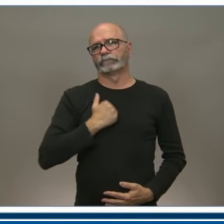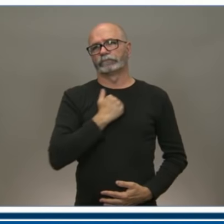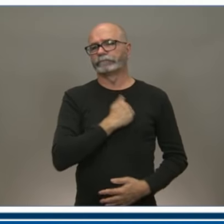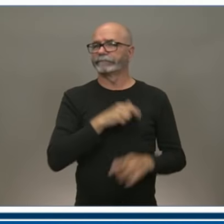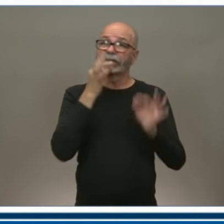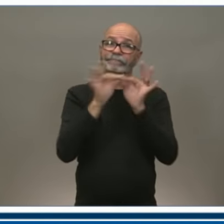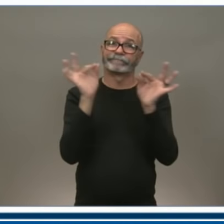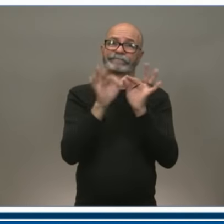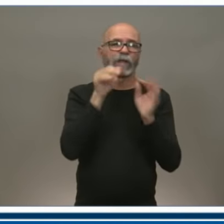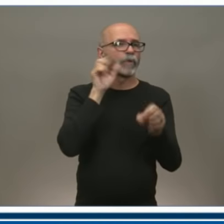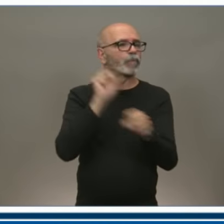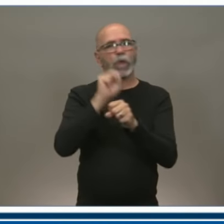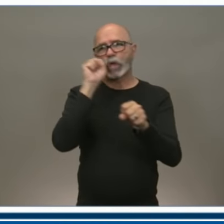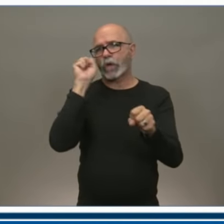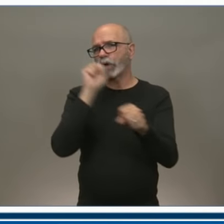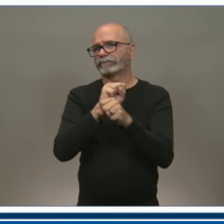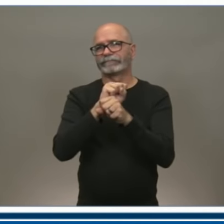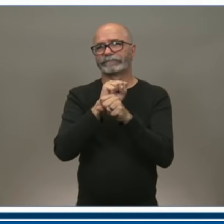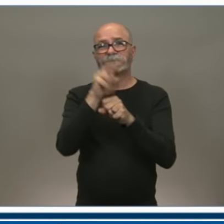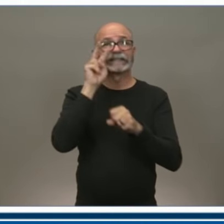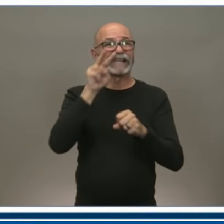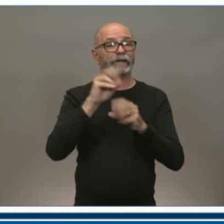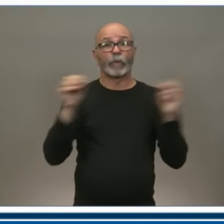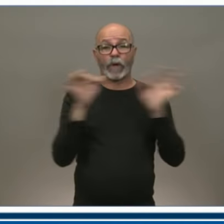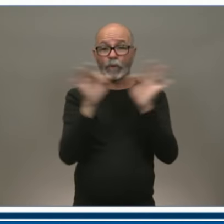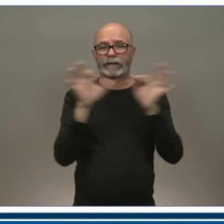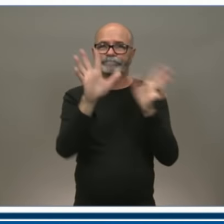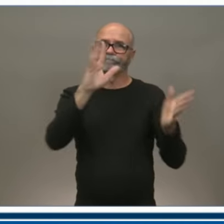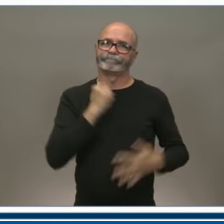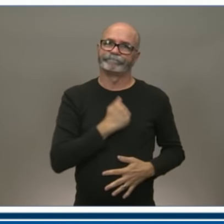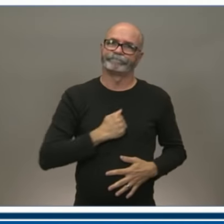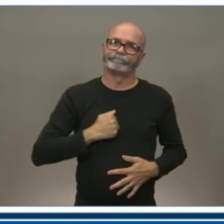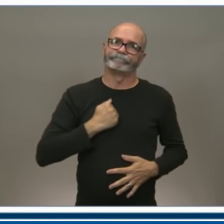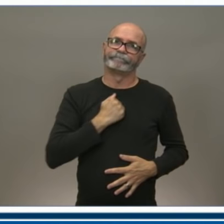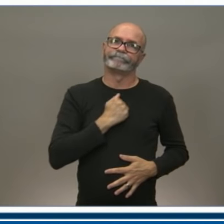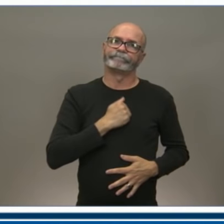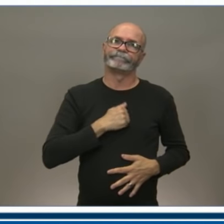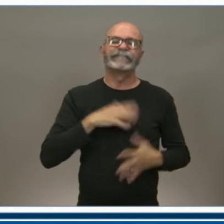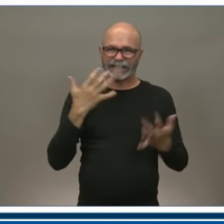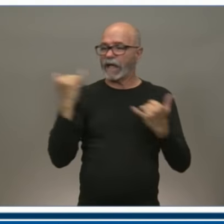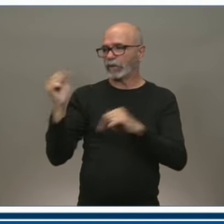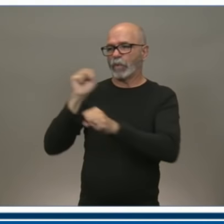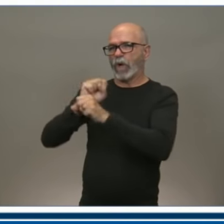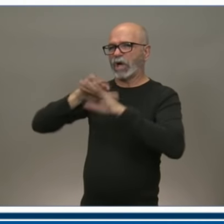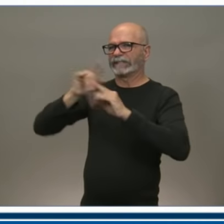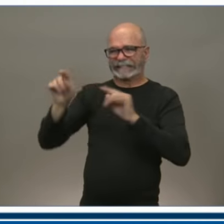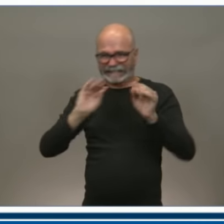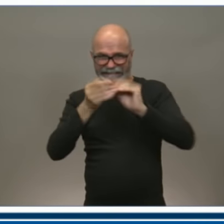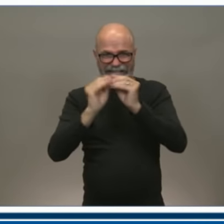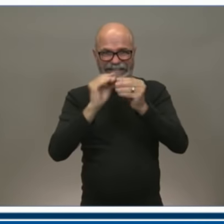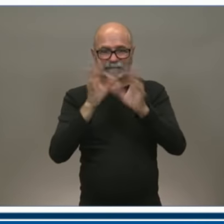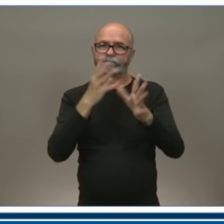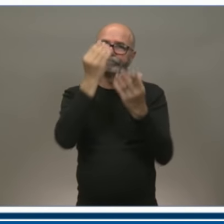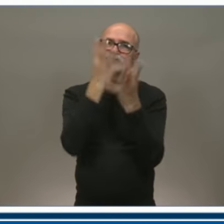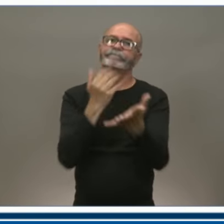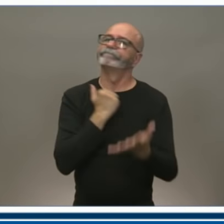if you're not seeing captions, we just want to apologize in advance that we are working on that technical glitch. Next question will go to